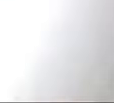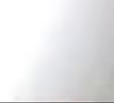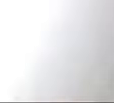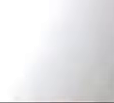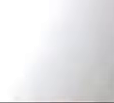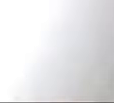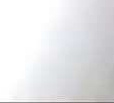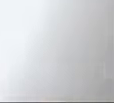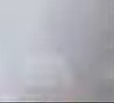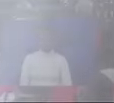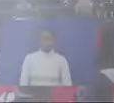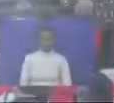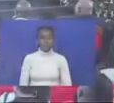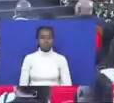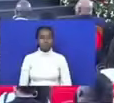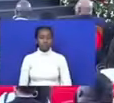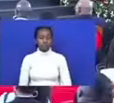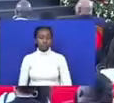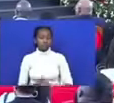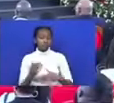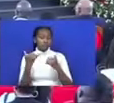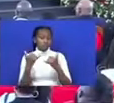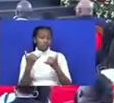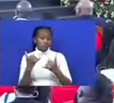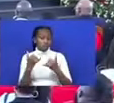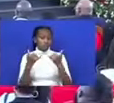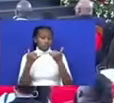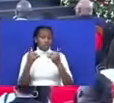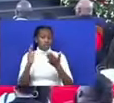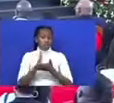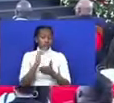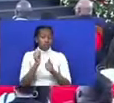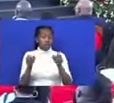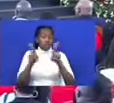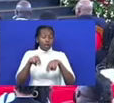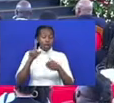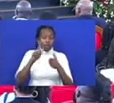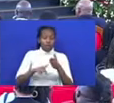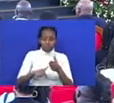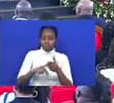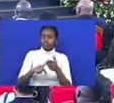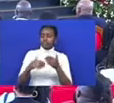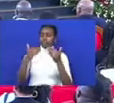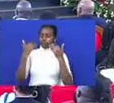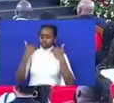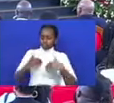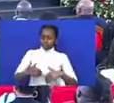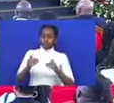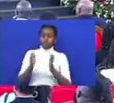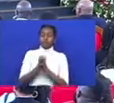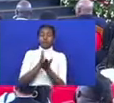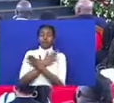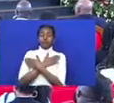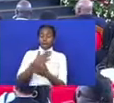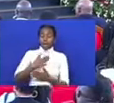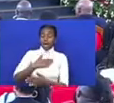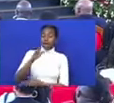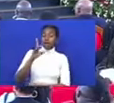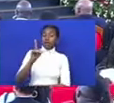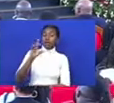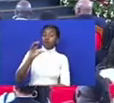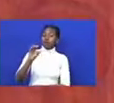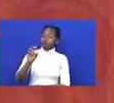So what happened to my brother Donald and I? We were in America. We worked two jobs to be able to get